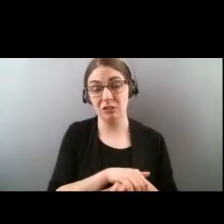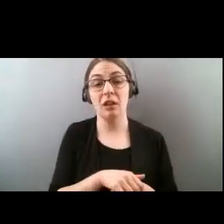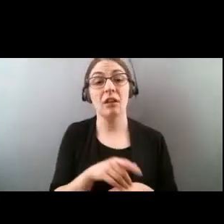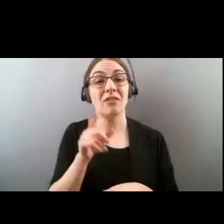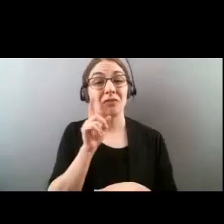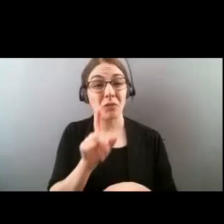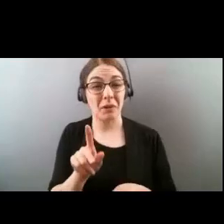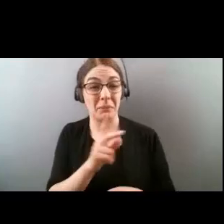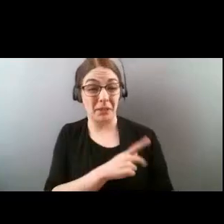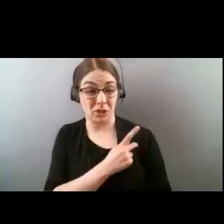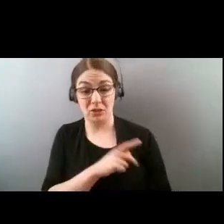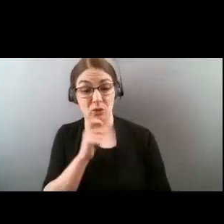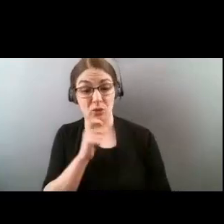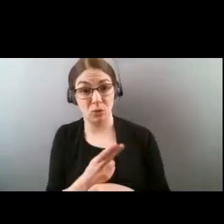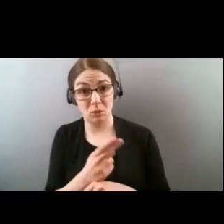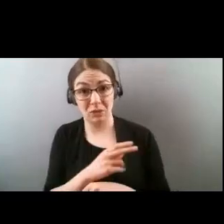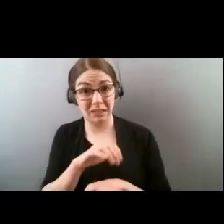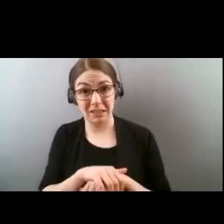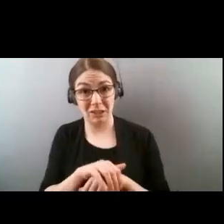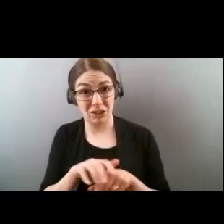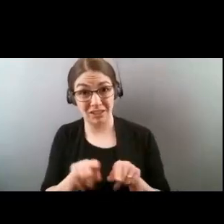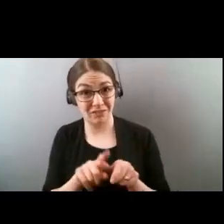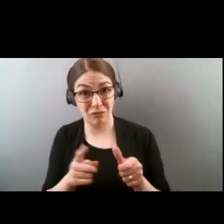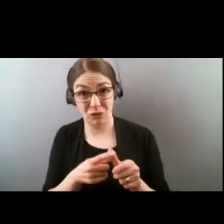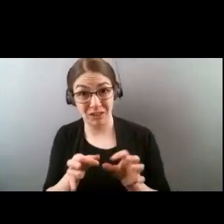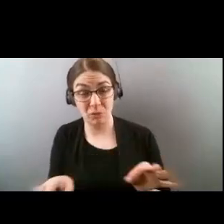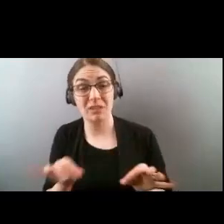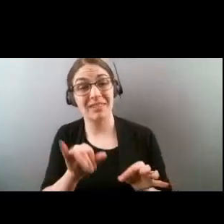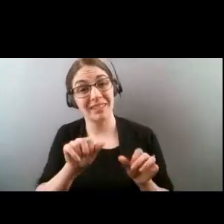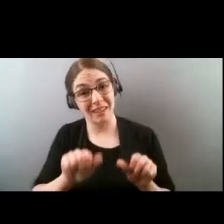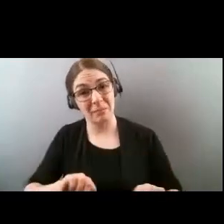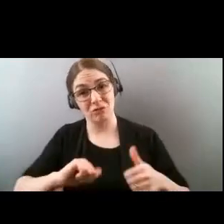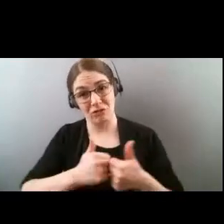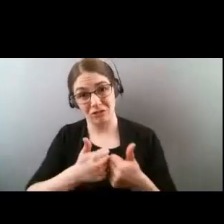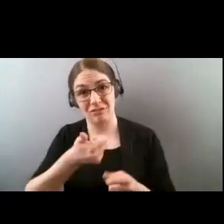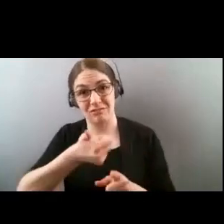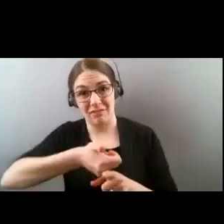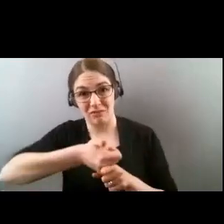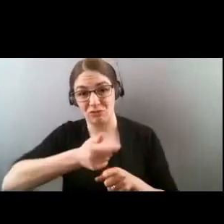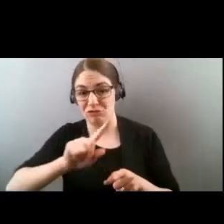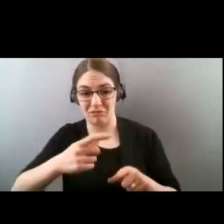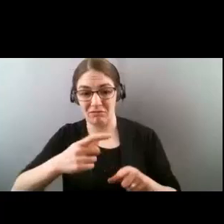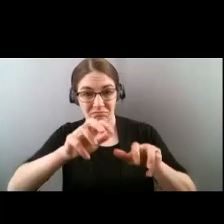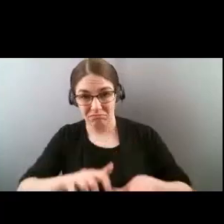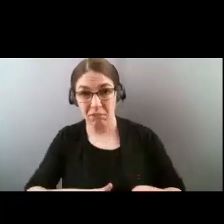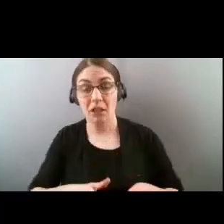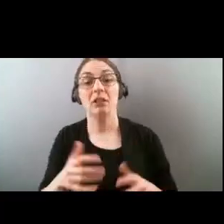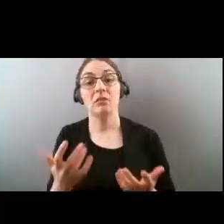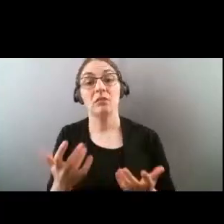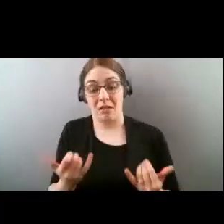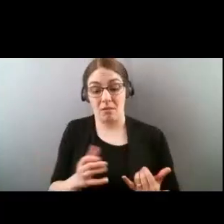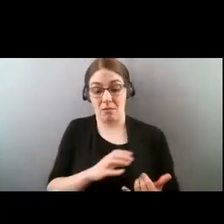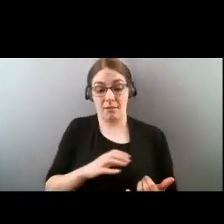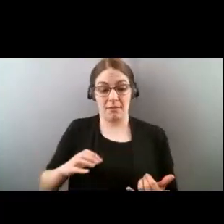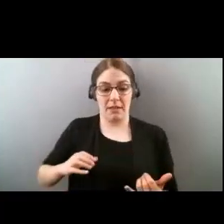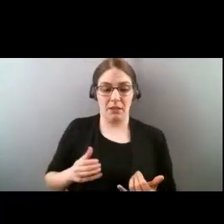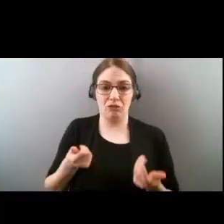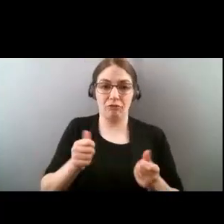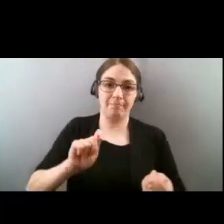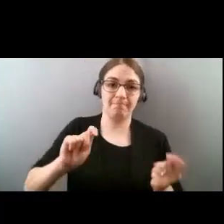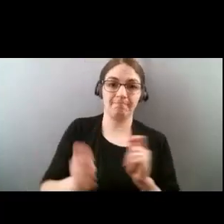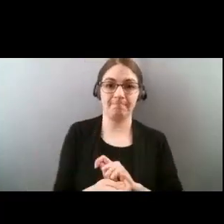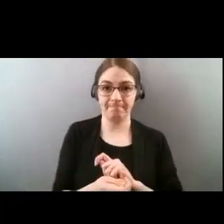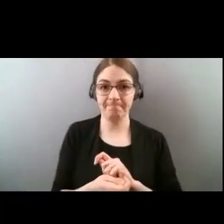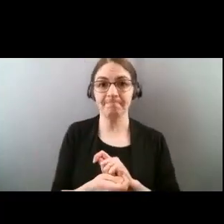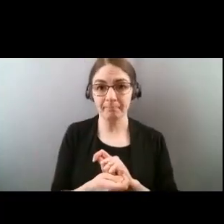don't use English as their first language can be a challenge in and of itself. So the committee is revamping it, and they're